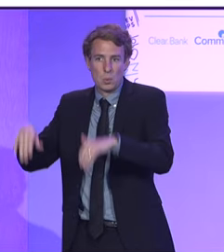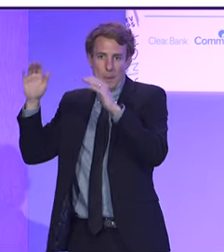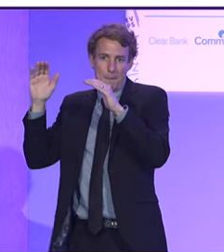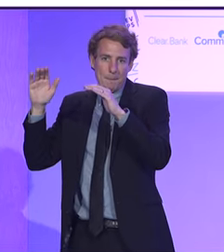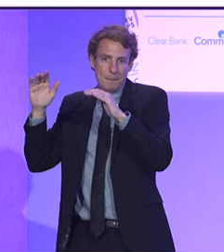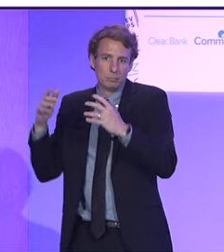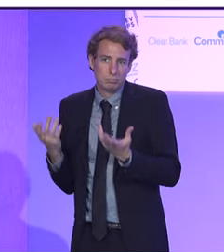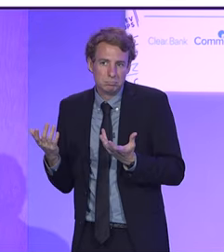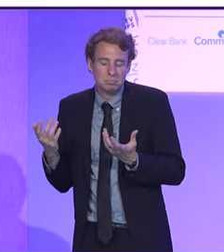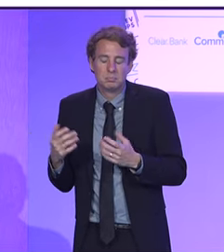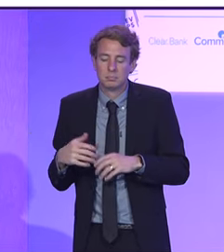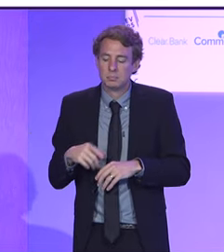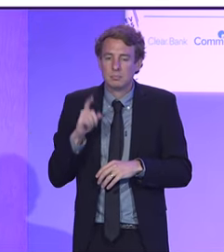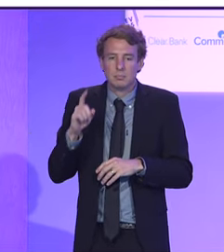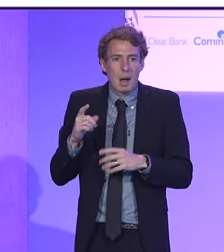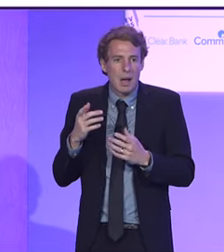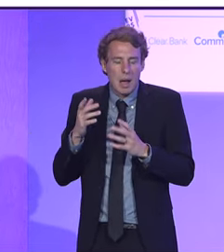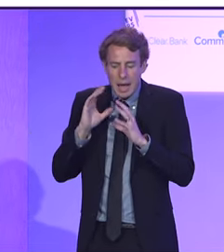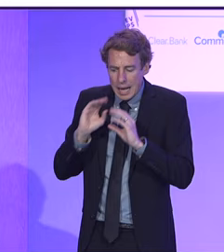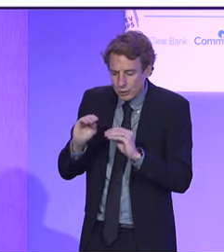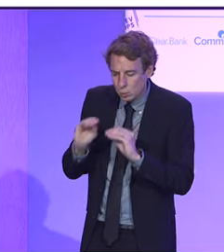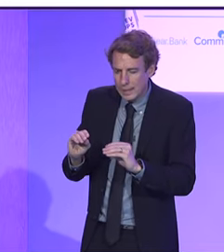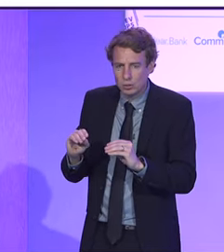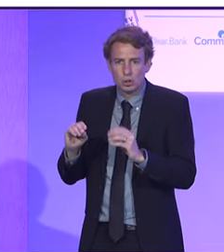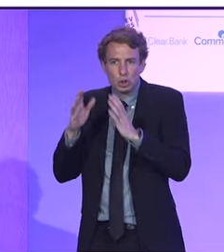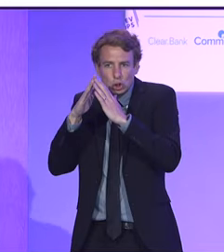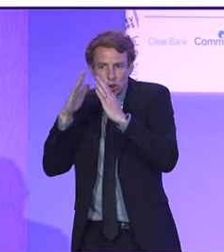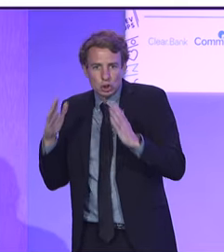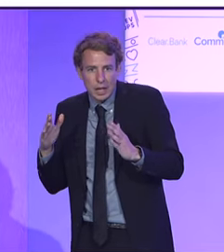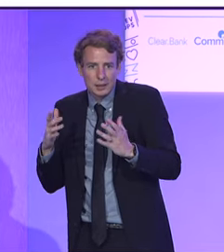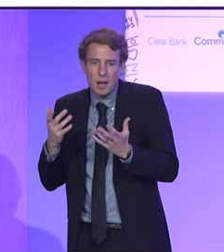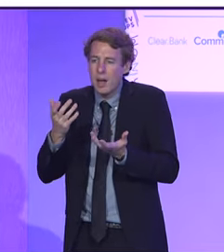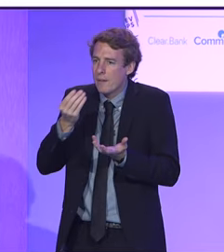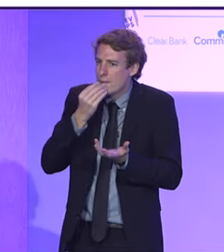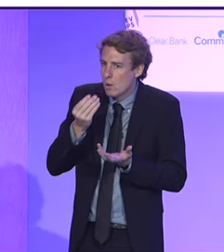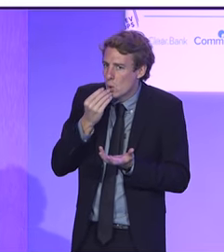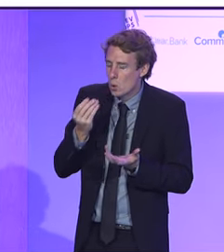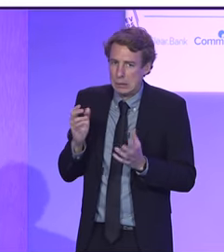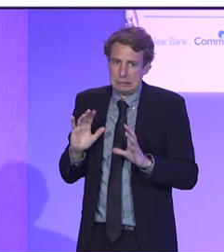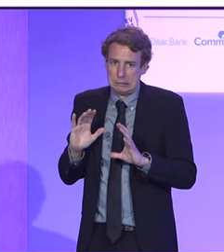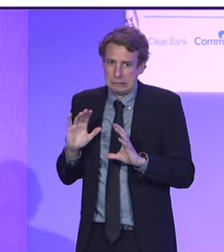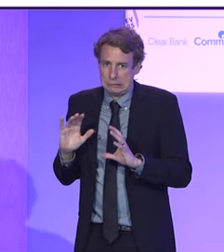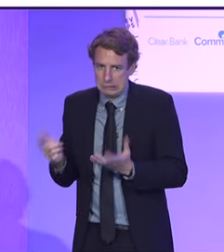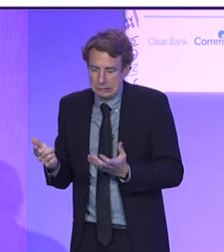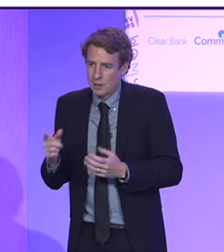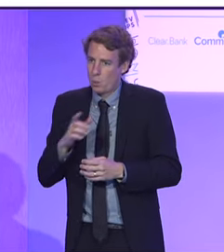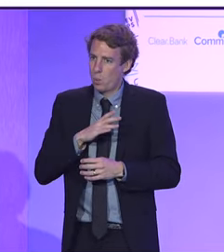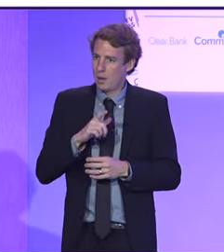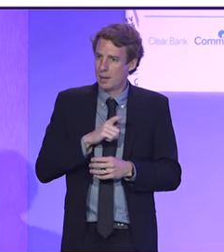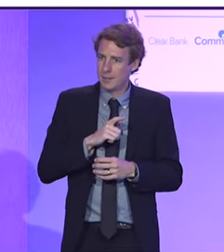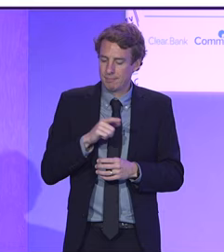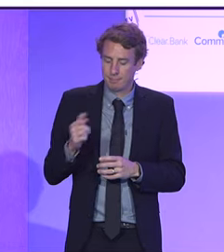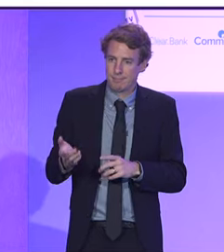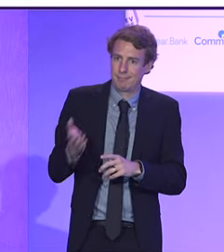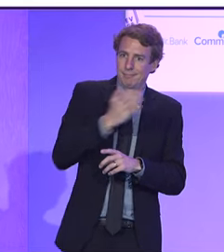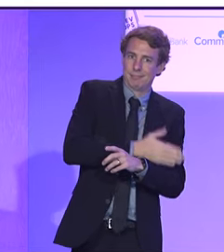lacked the shelter and education and food because the government didn't think that far, apparently. So what